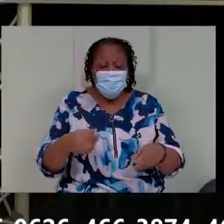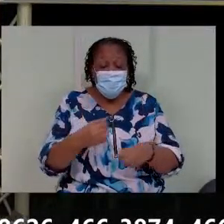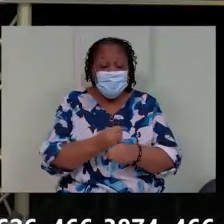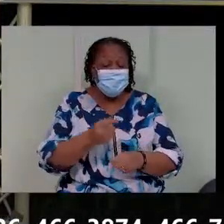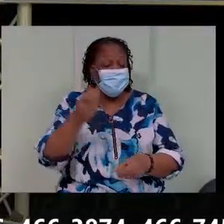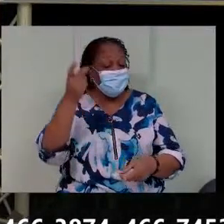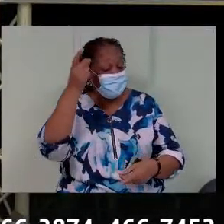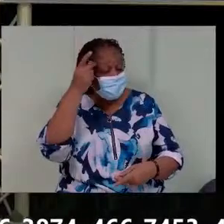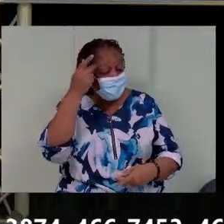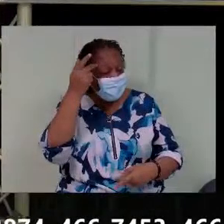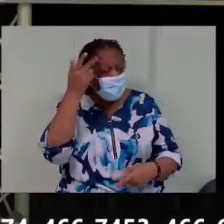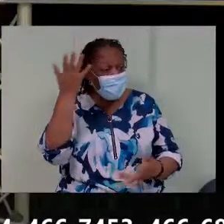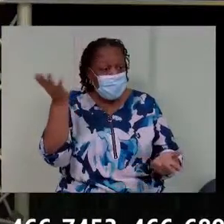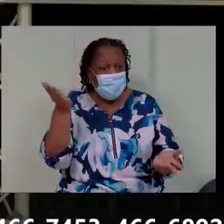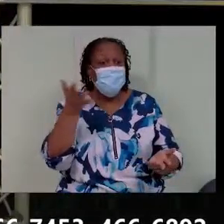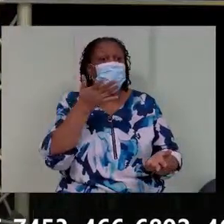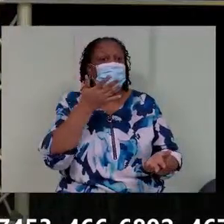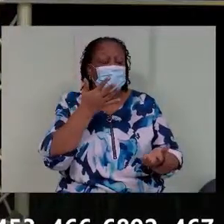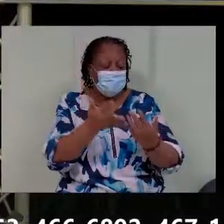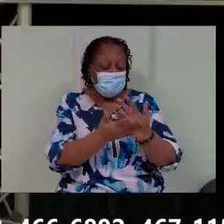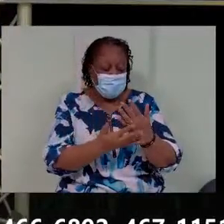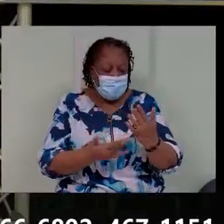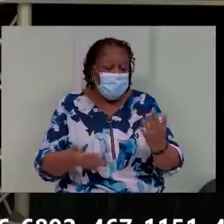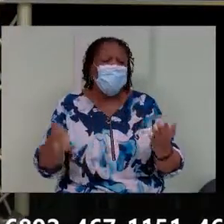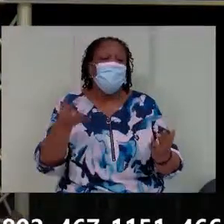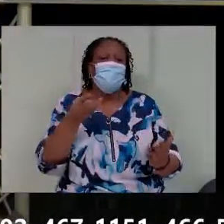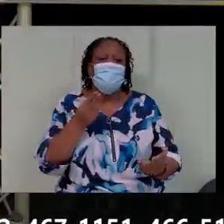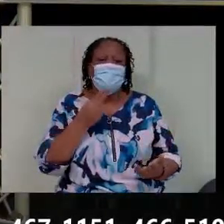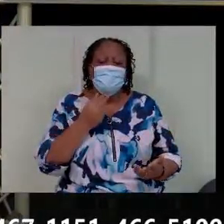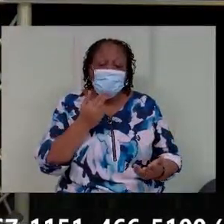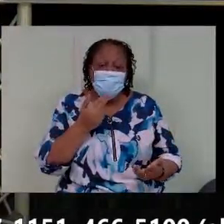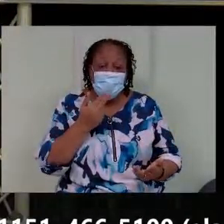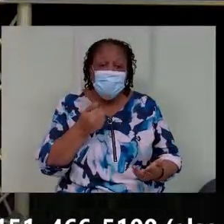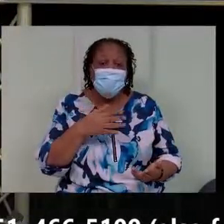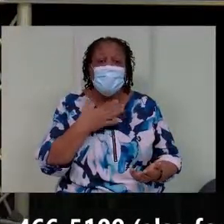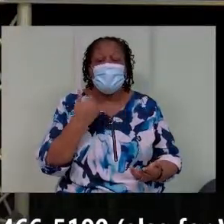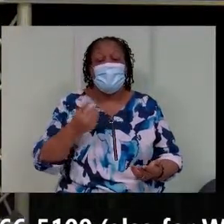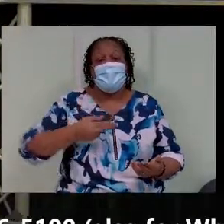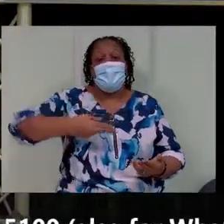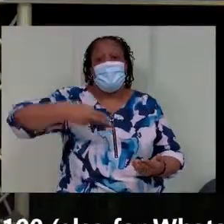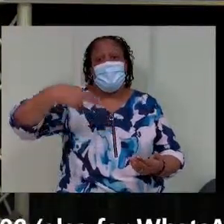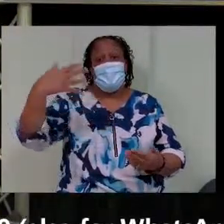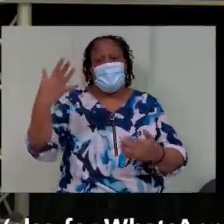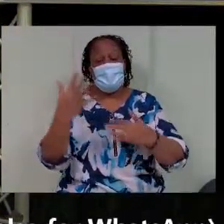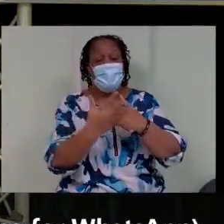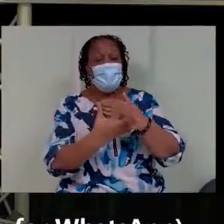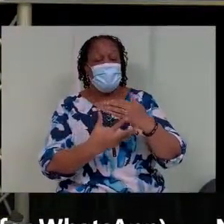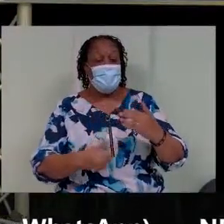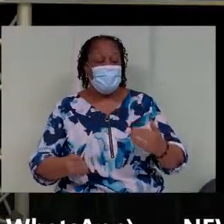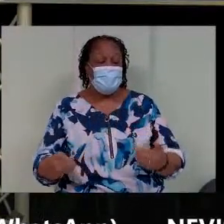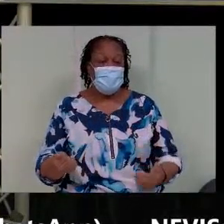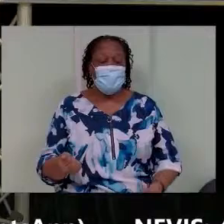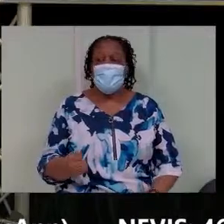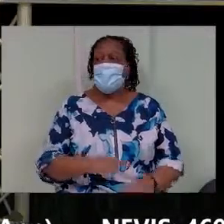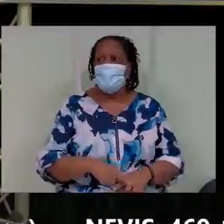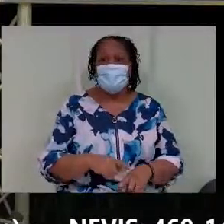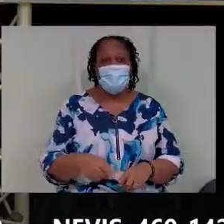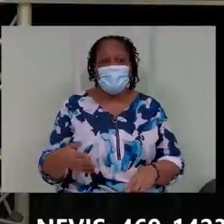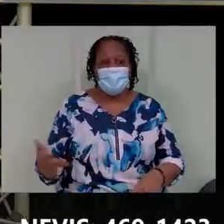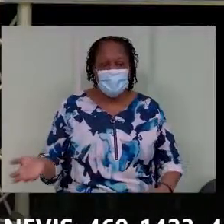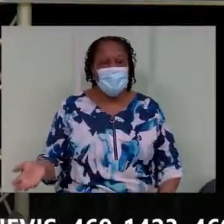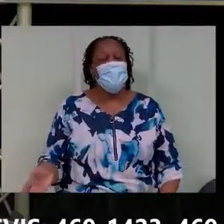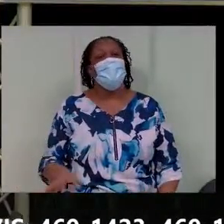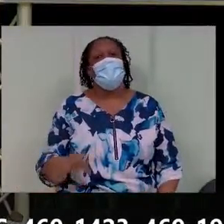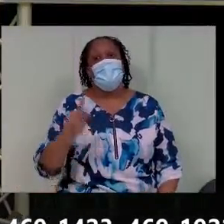the CMO spoke about asthma, etc., and healthcare workers. So we need to make sure that those persons who are going to be doing the testing, that they're